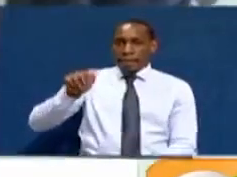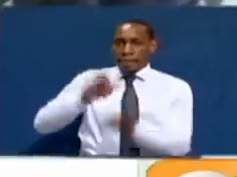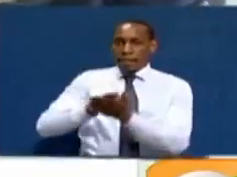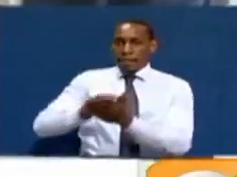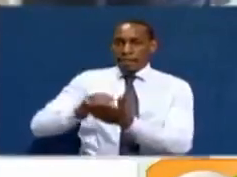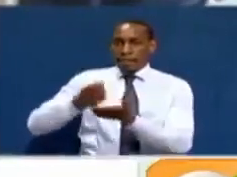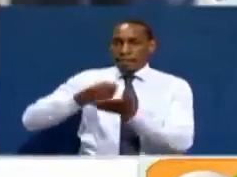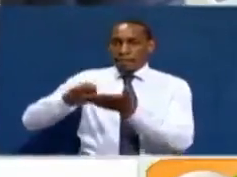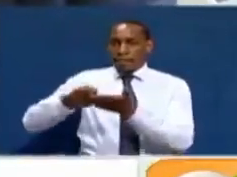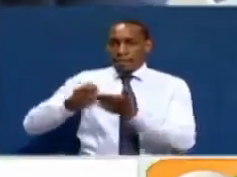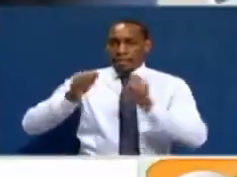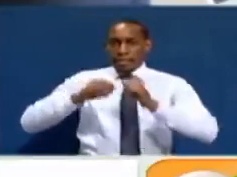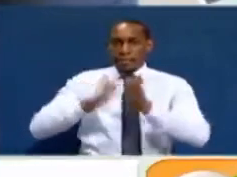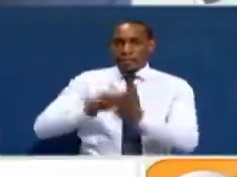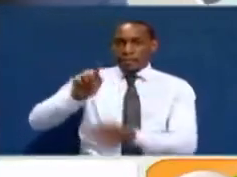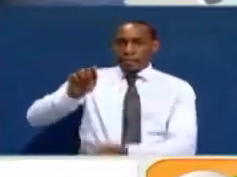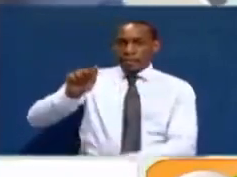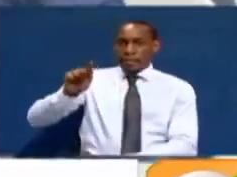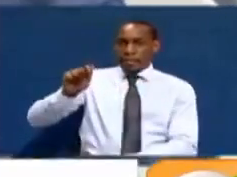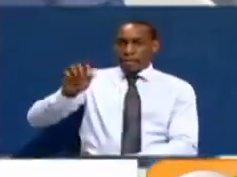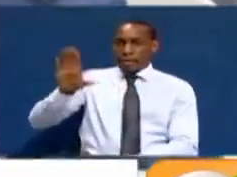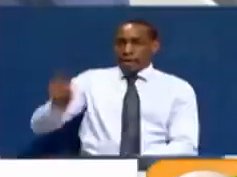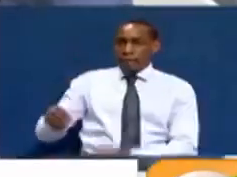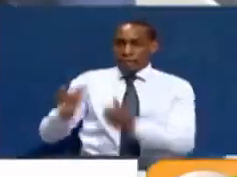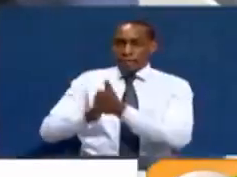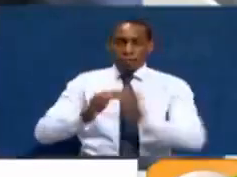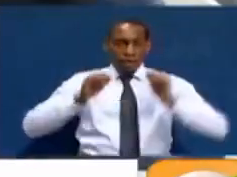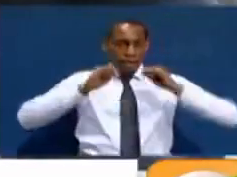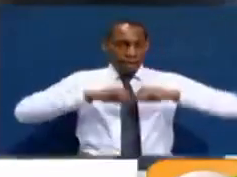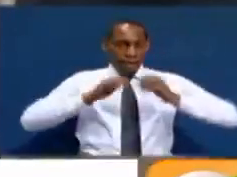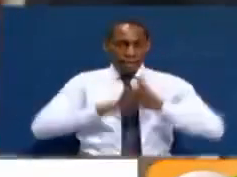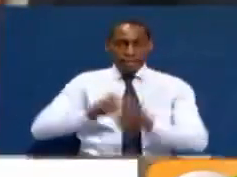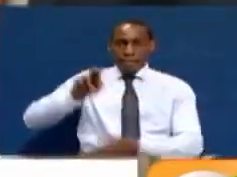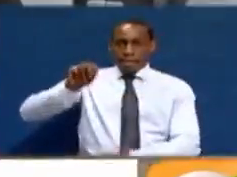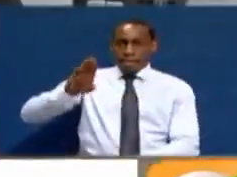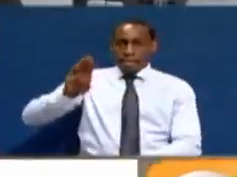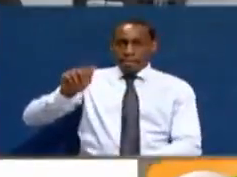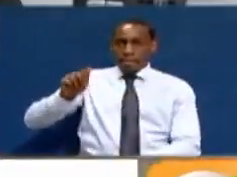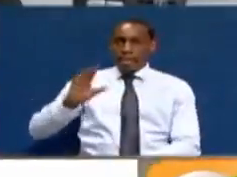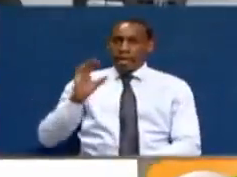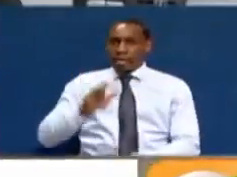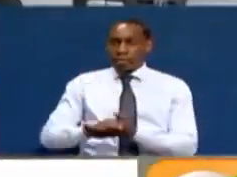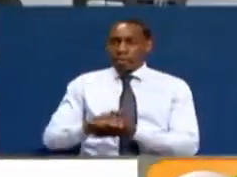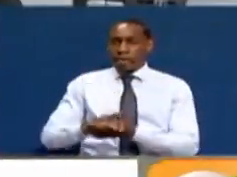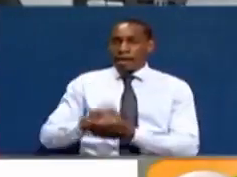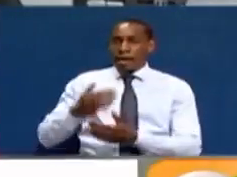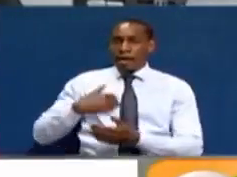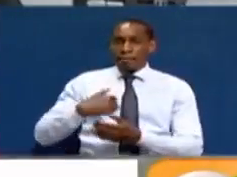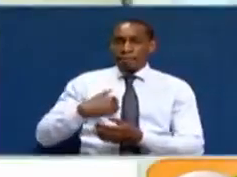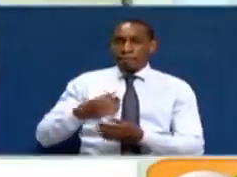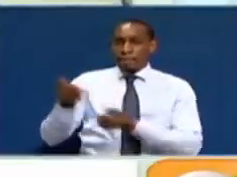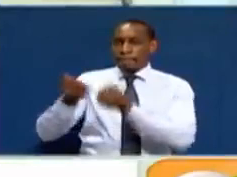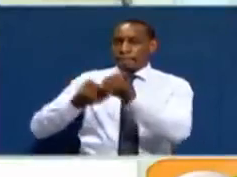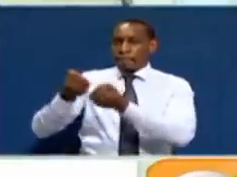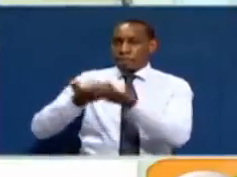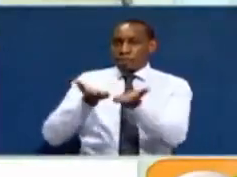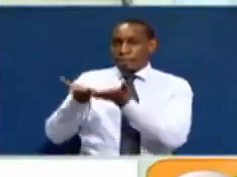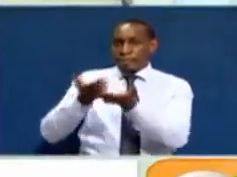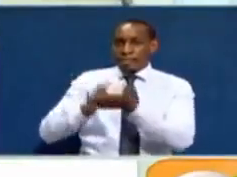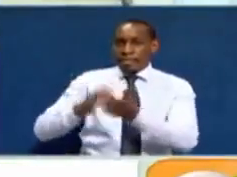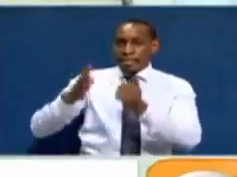signed a partnership deal with Tata Africa Holdings. Under the deal, NCBA customers will acquire Tata range of commercial vehicles with